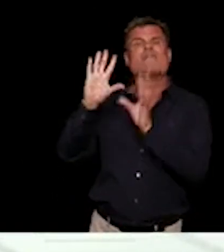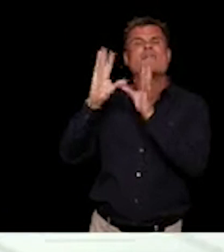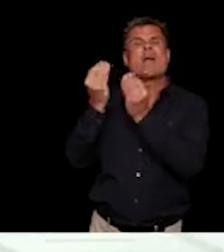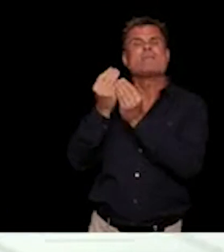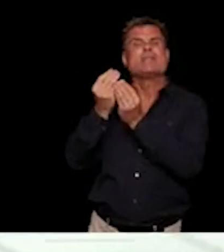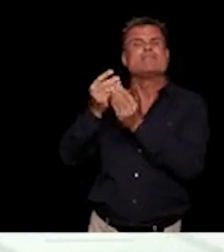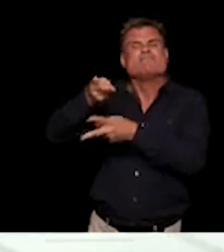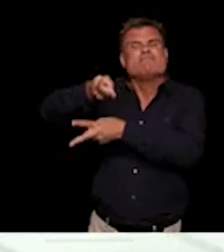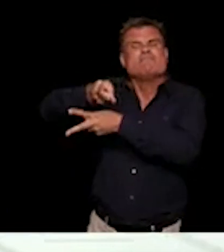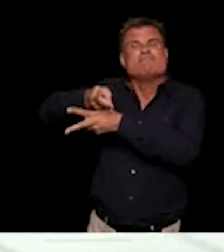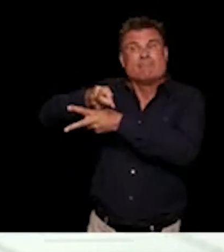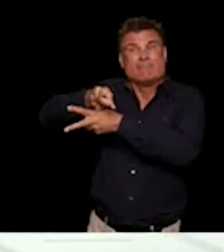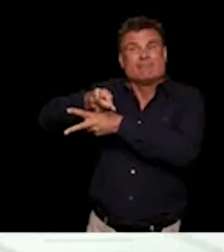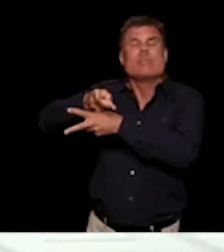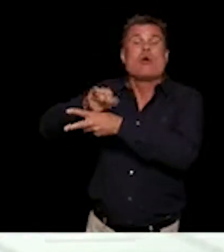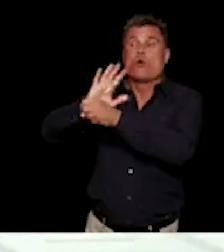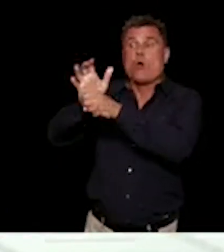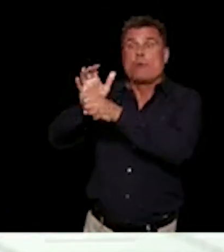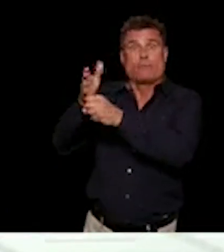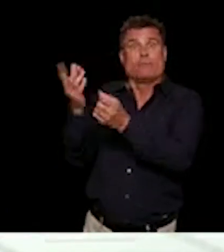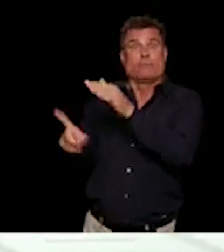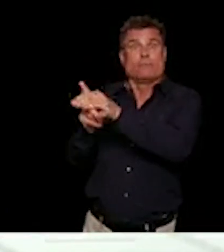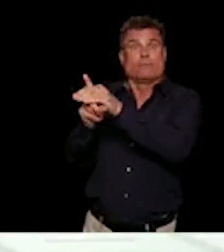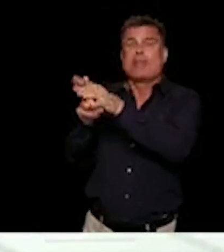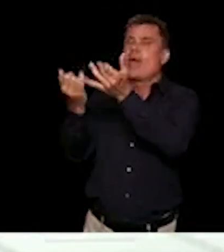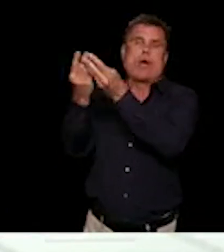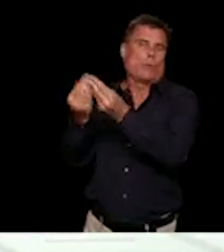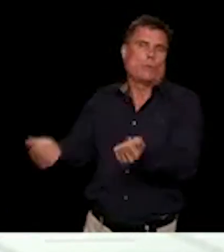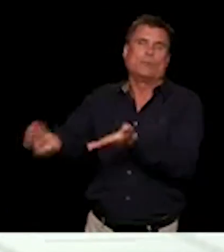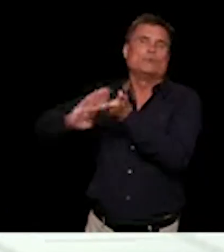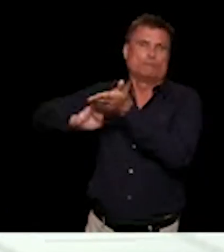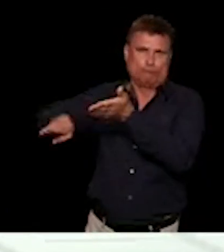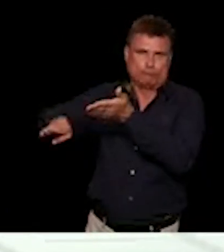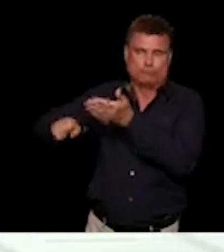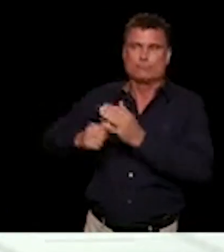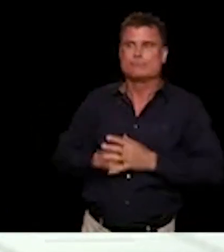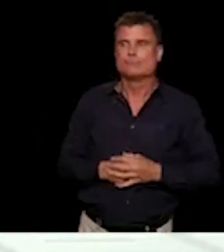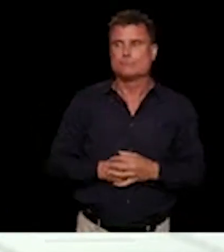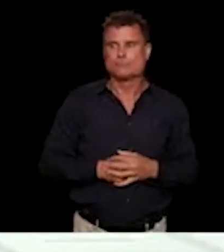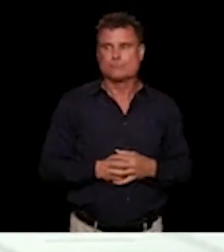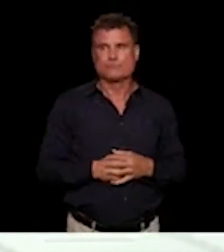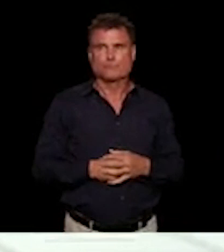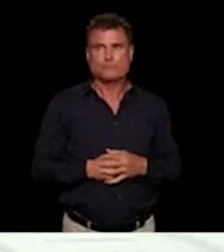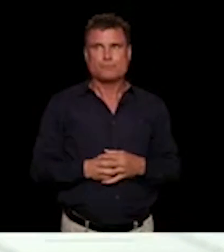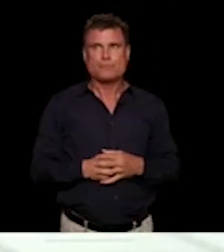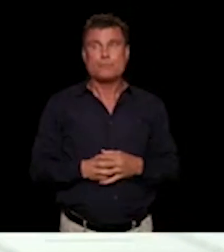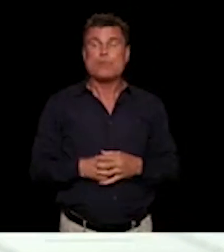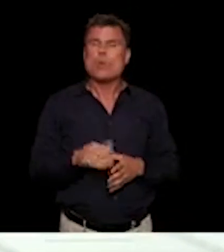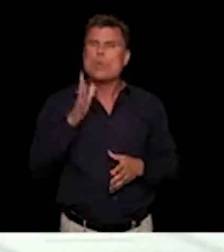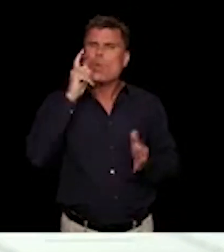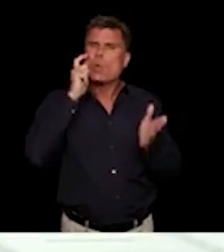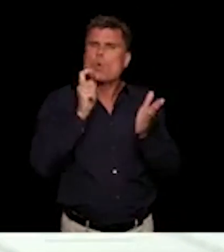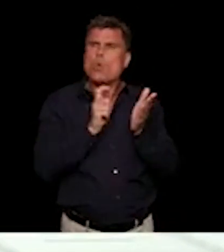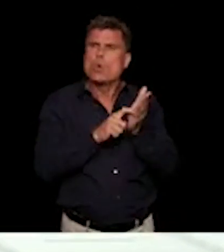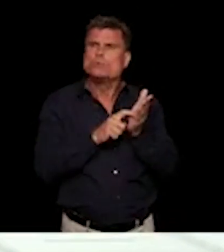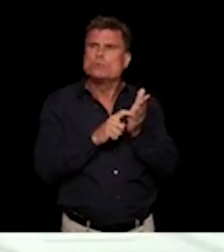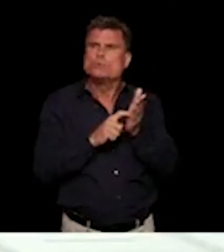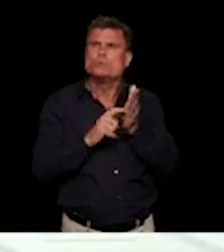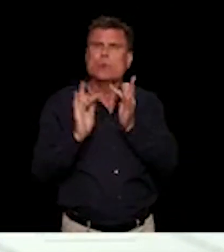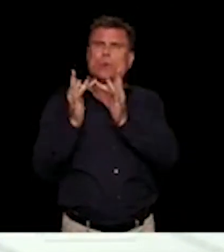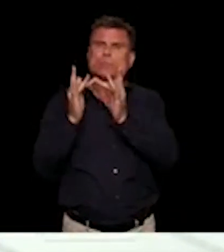authorities do continue to issue community exposure alerts for a number of locations and flights coming in and out of British